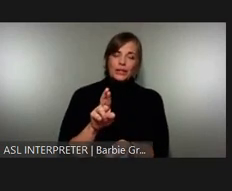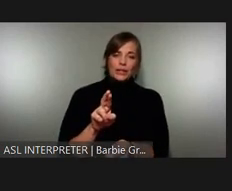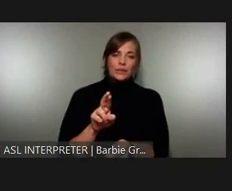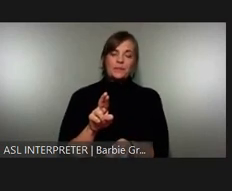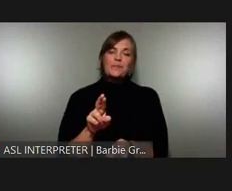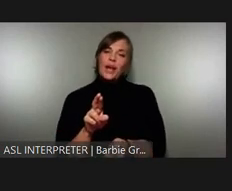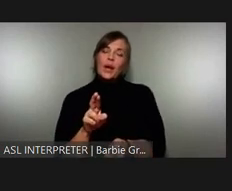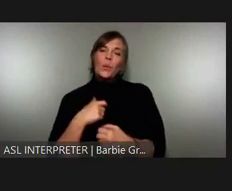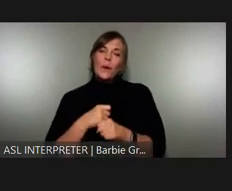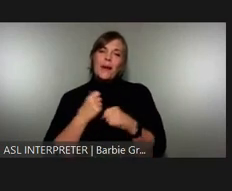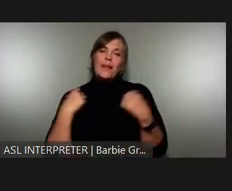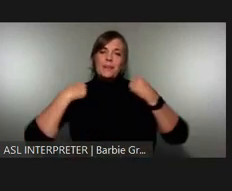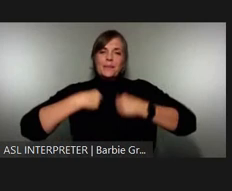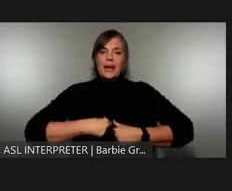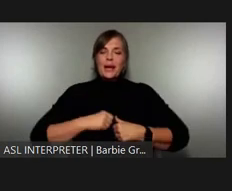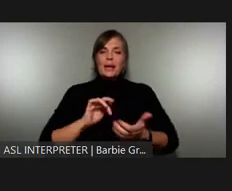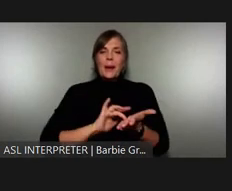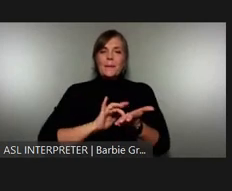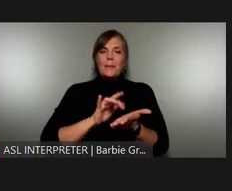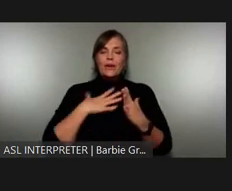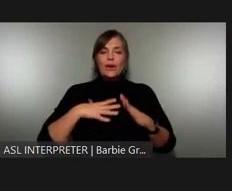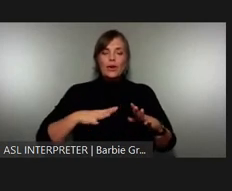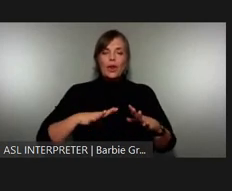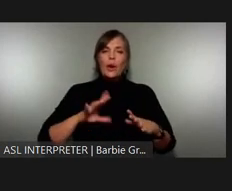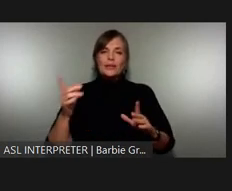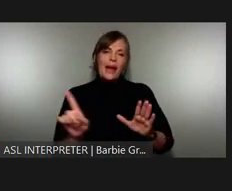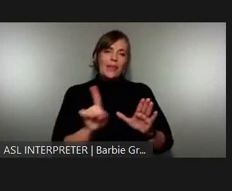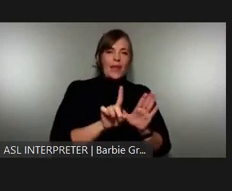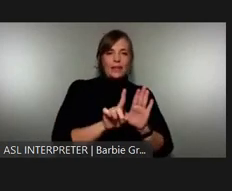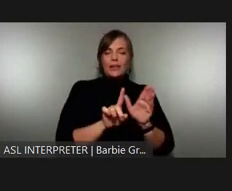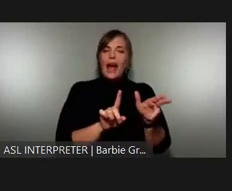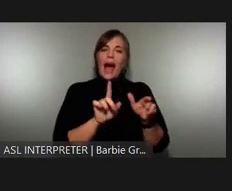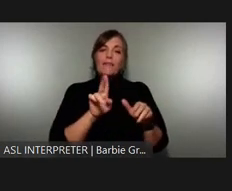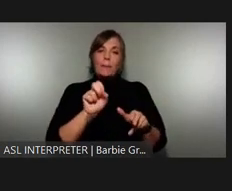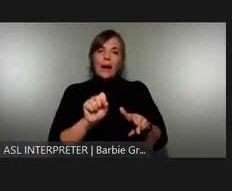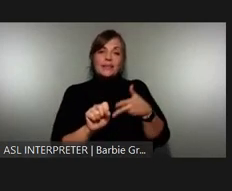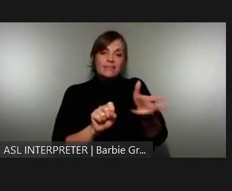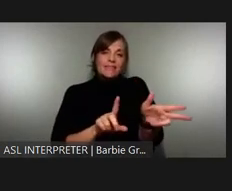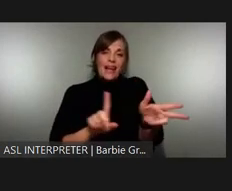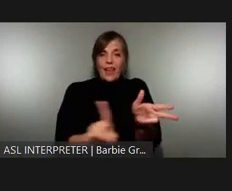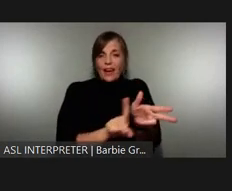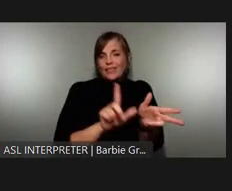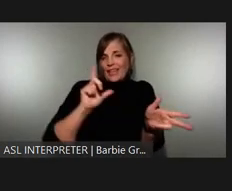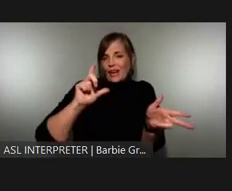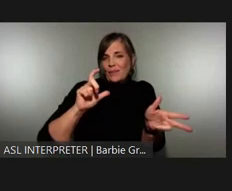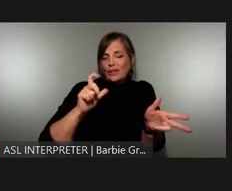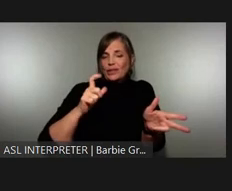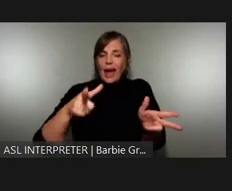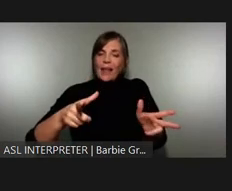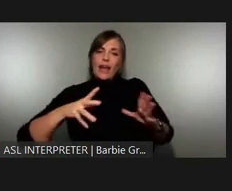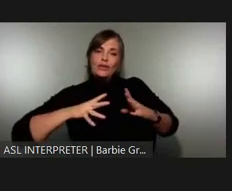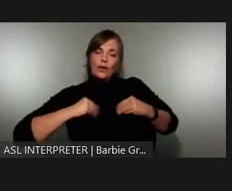and they were on the sides of our buses in advertising and inside our buses. And the level of ownership that these employees